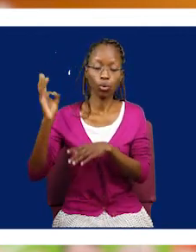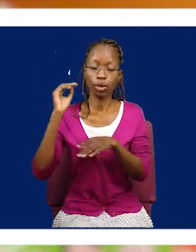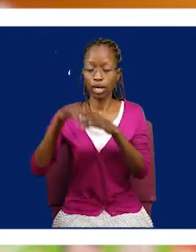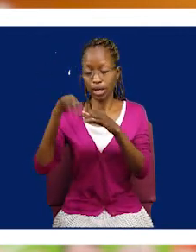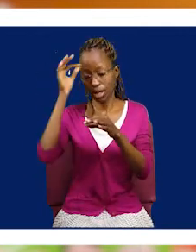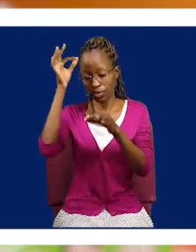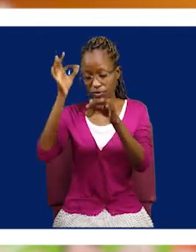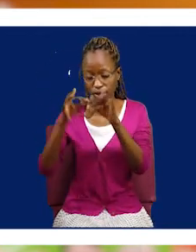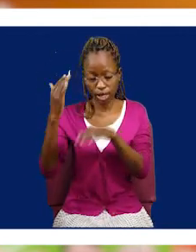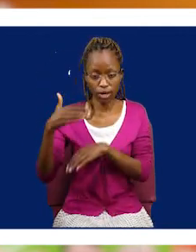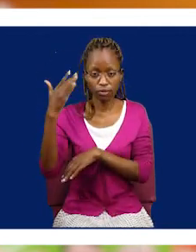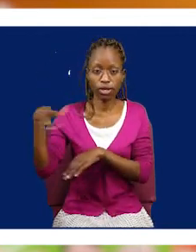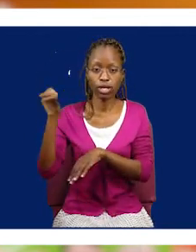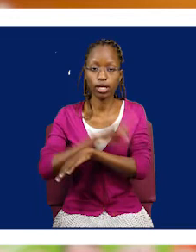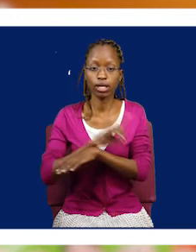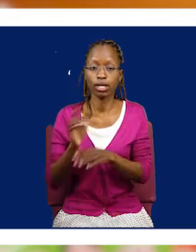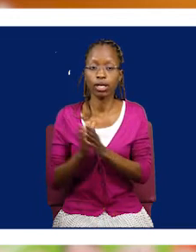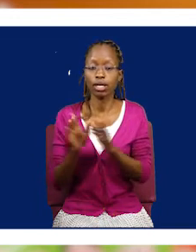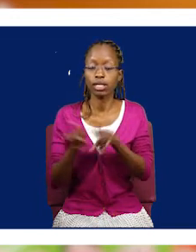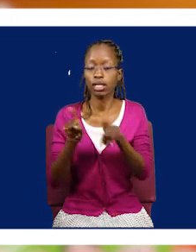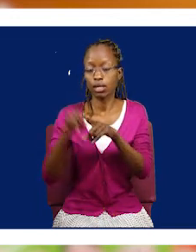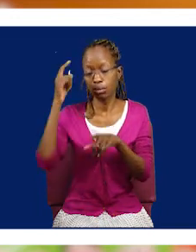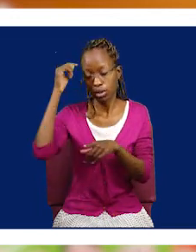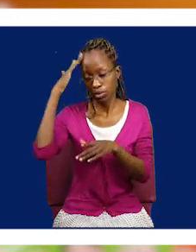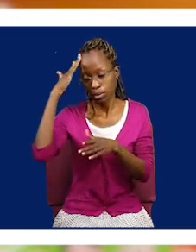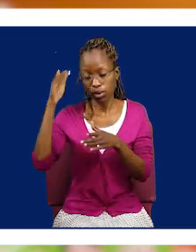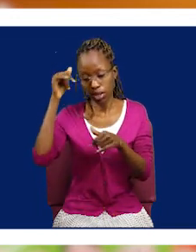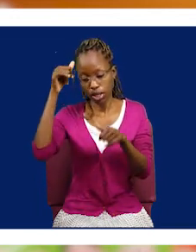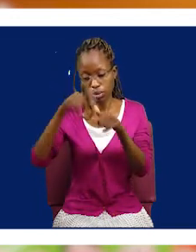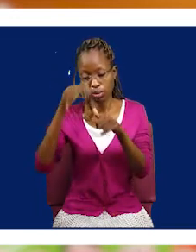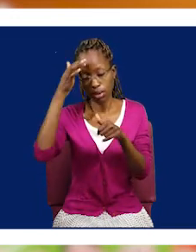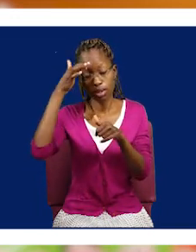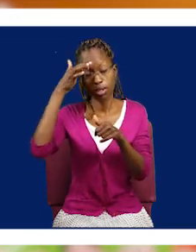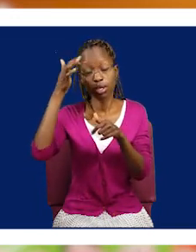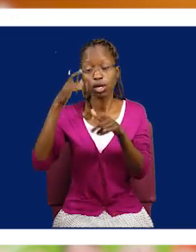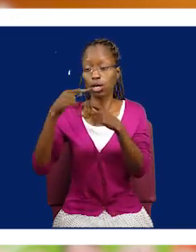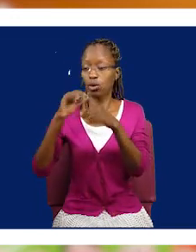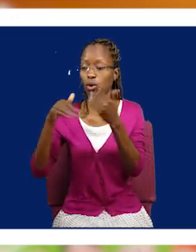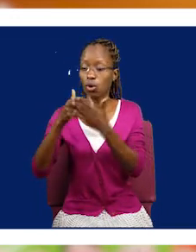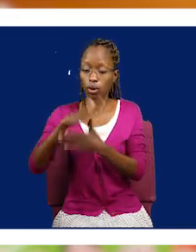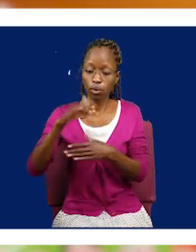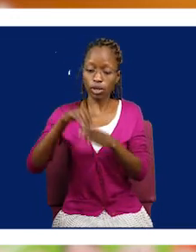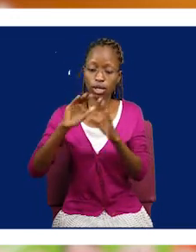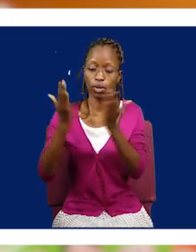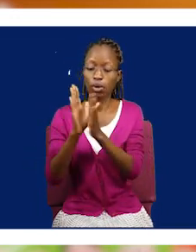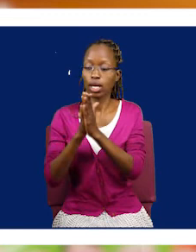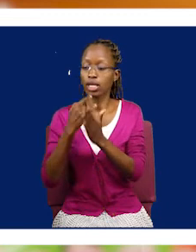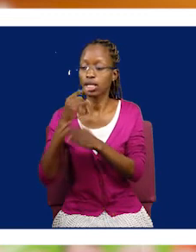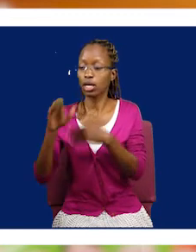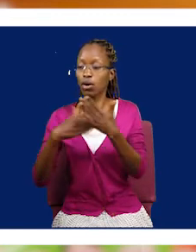faith every day. As you memorize, remember, go everywhere in the world and tell